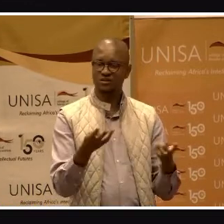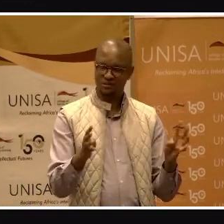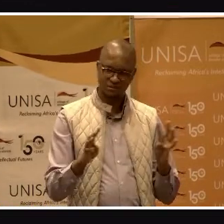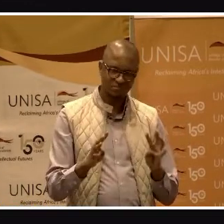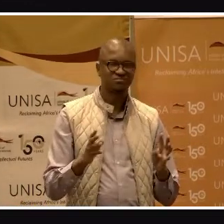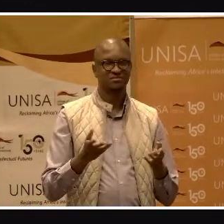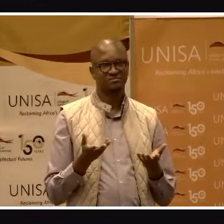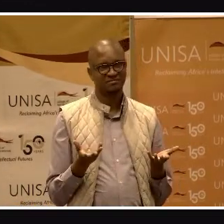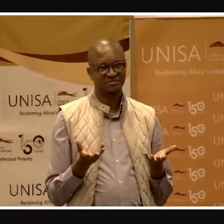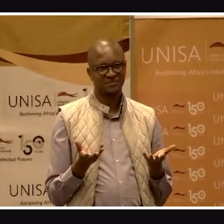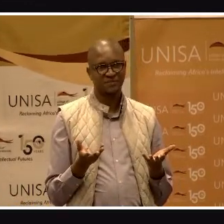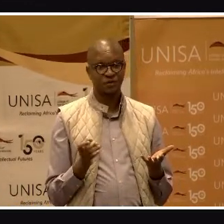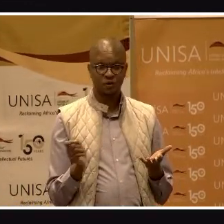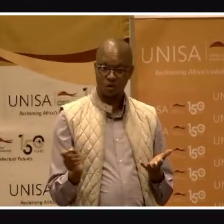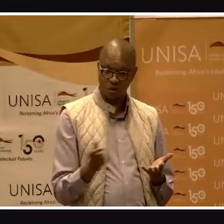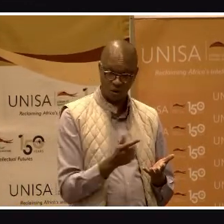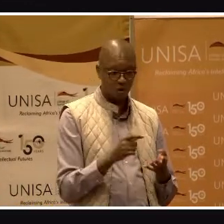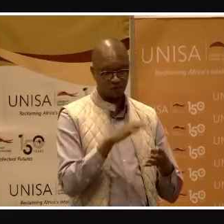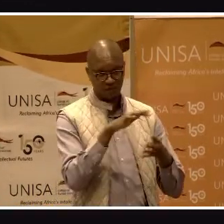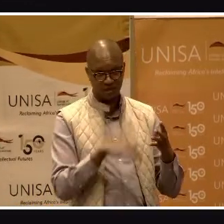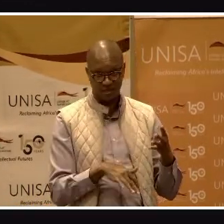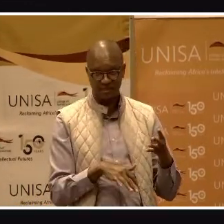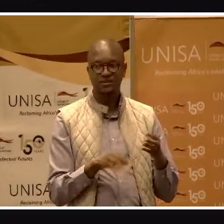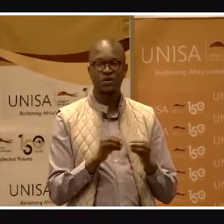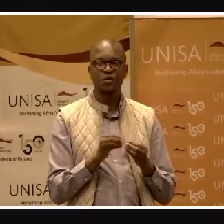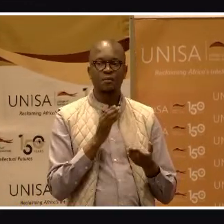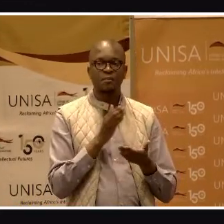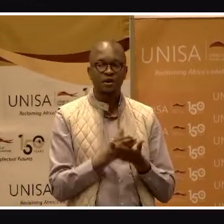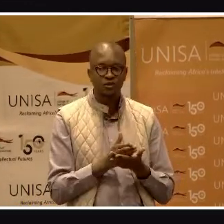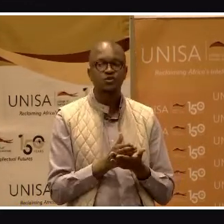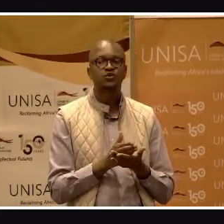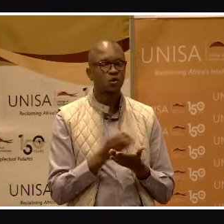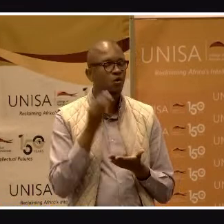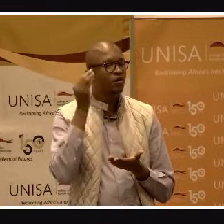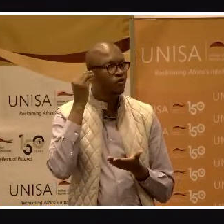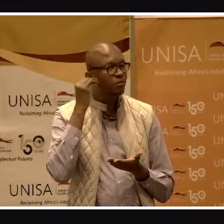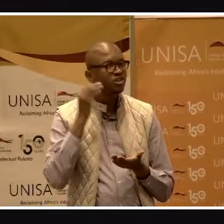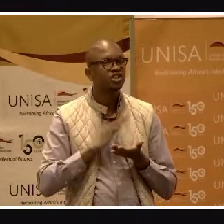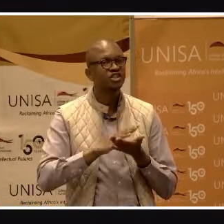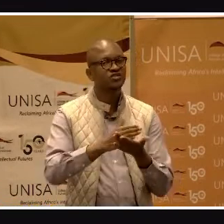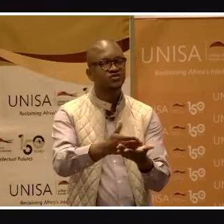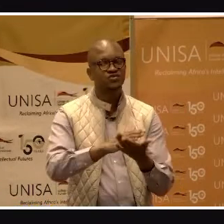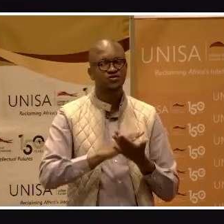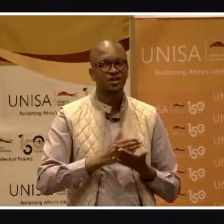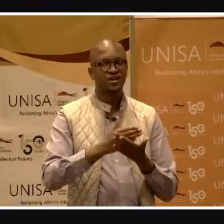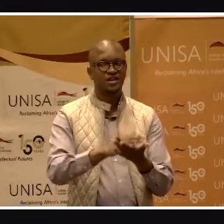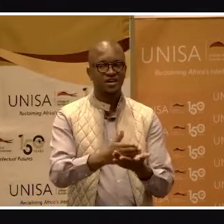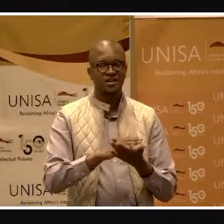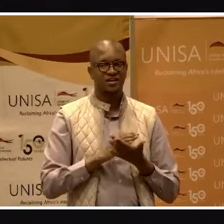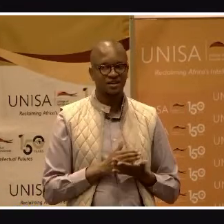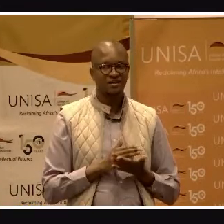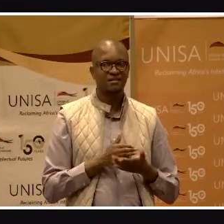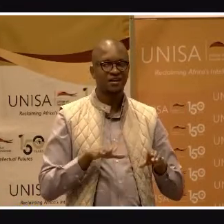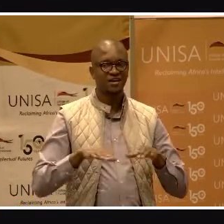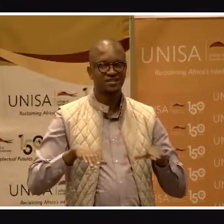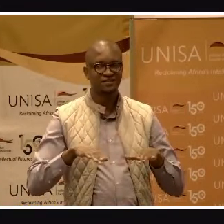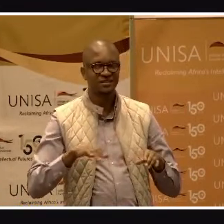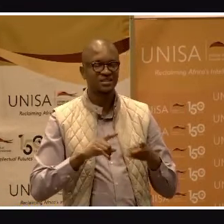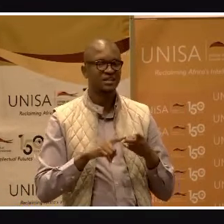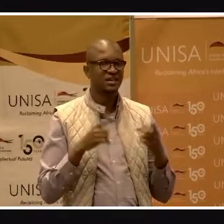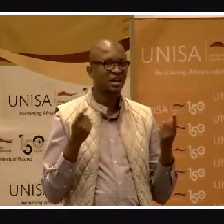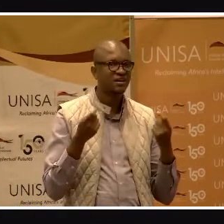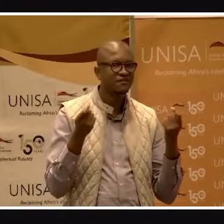together make it easy for information to be shared about activities that are currently taking place relating